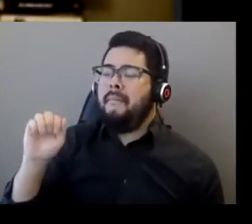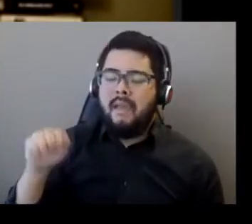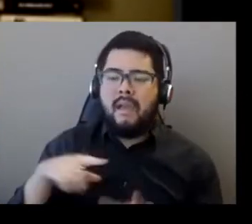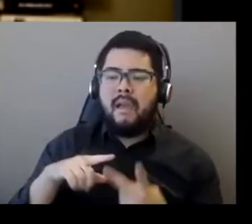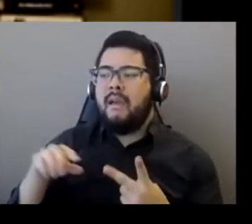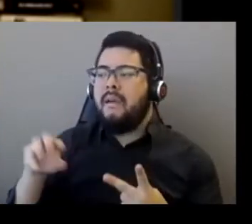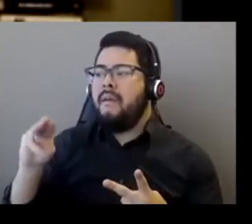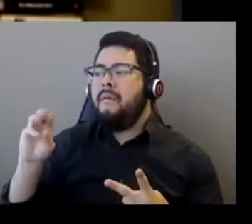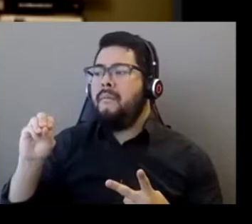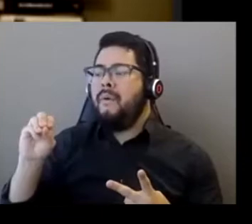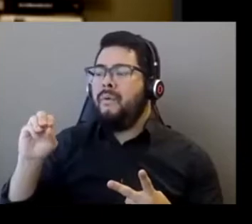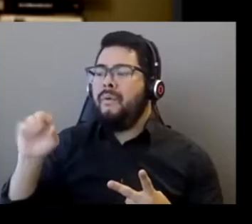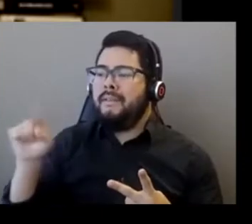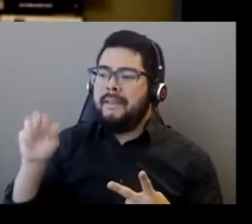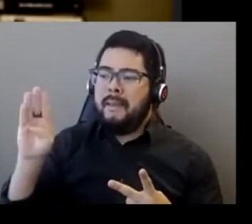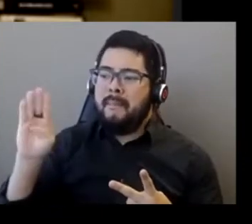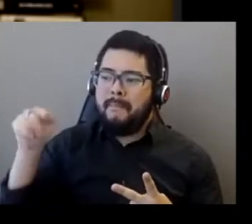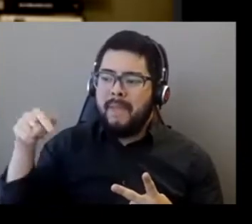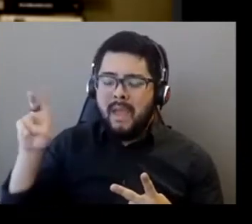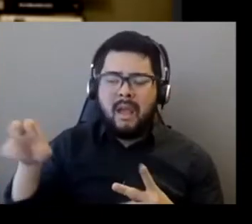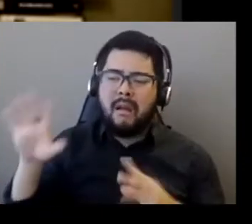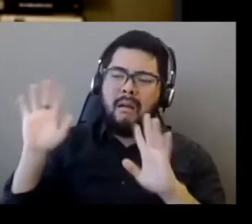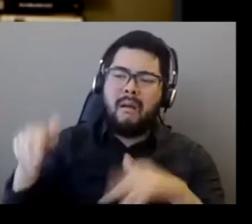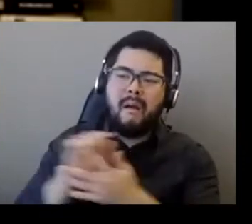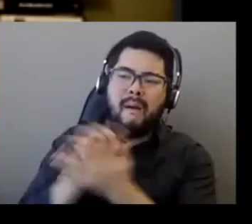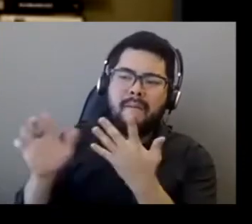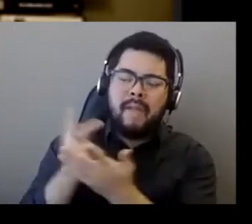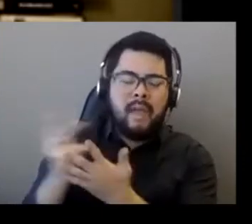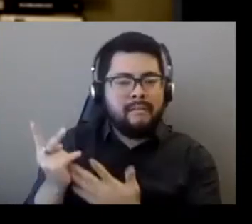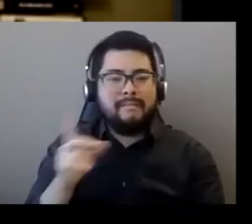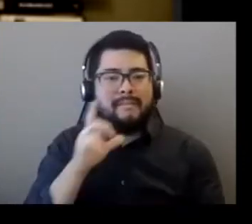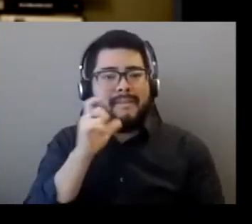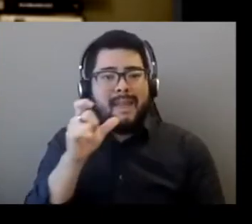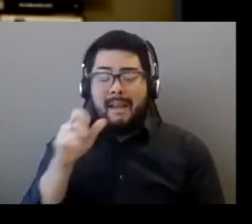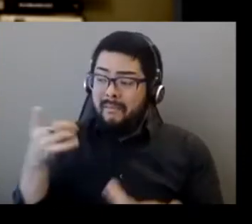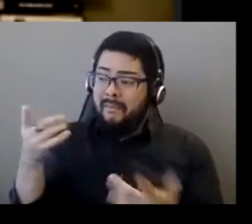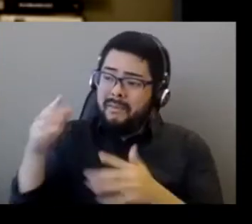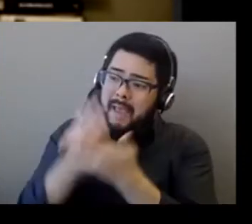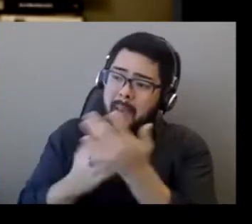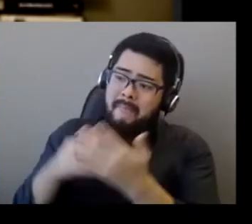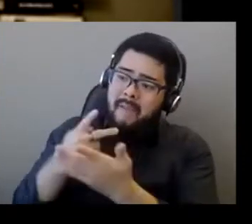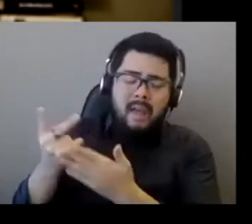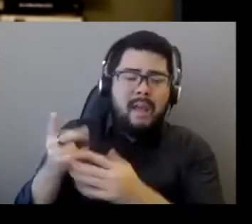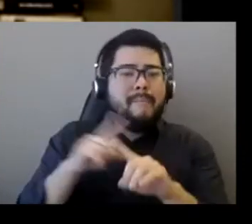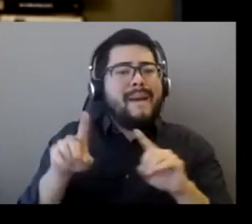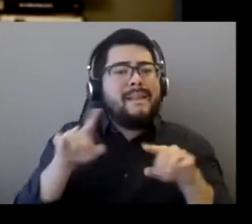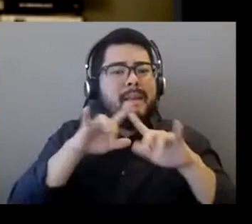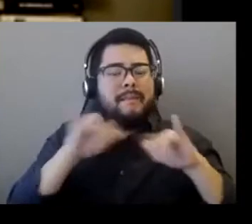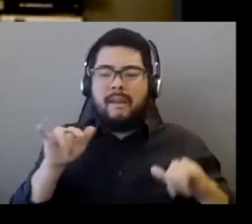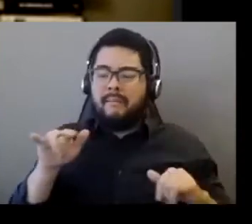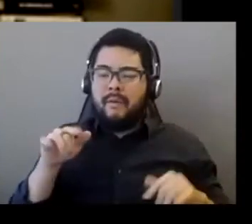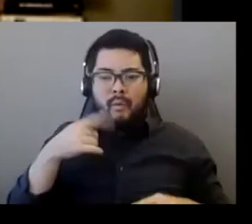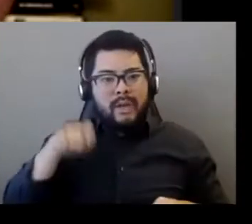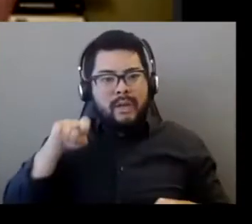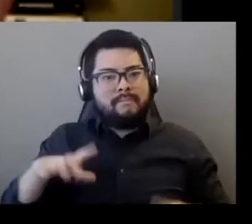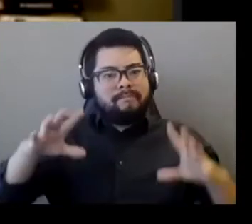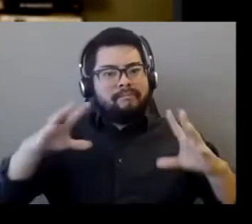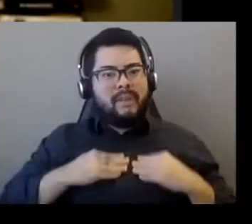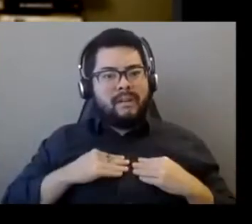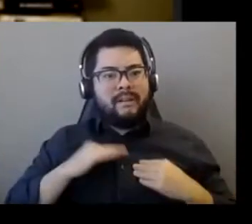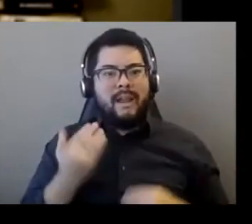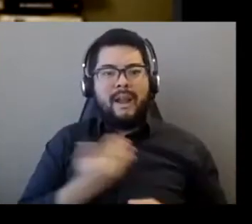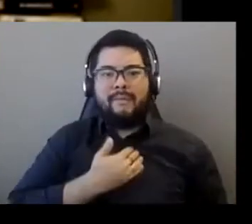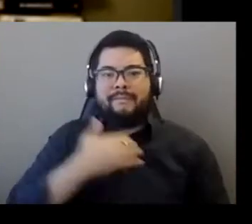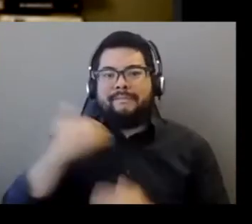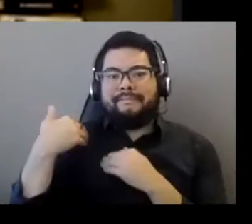It may have a lot of failures, I agree. But good God, man, who's going to take you seriously? Your credibility is zero. Unfortunately, their credibility is